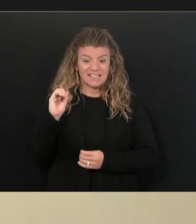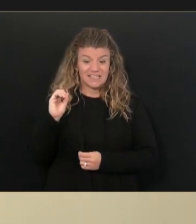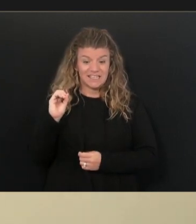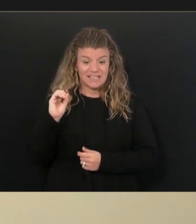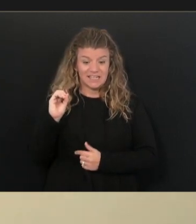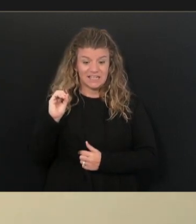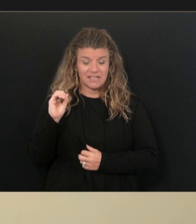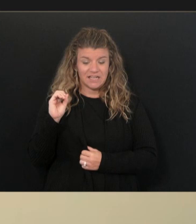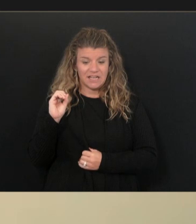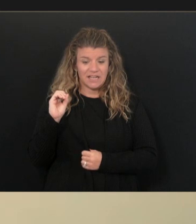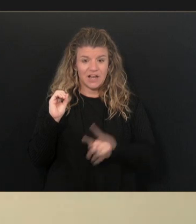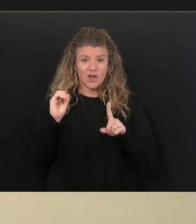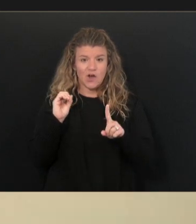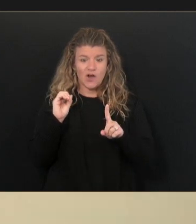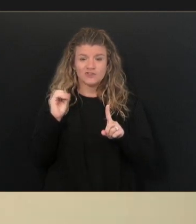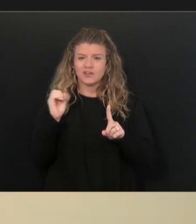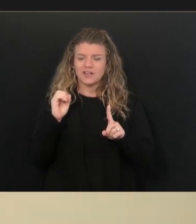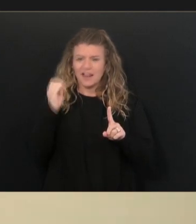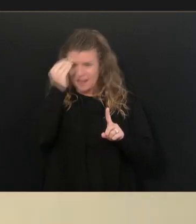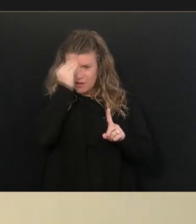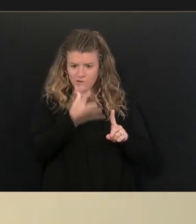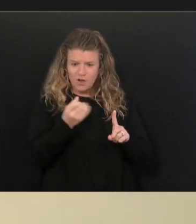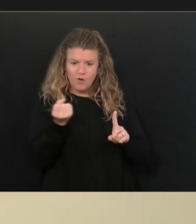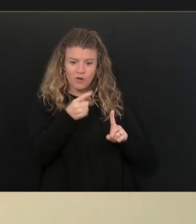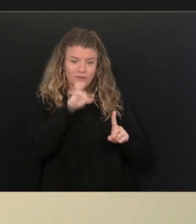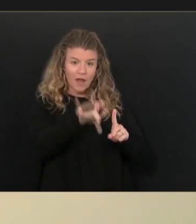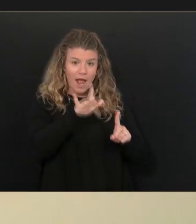You're on mute. Hold on just a moment while we unmute.